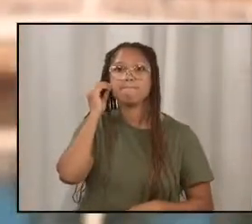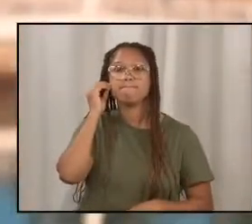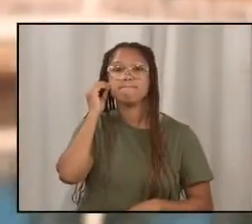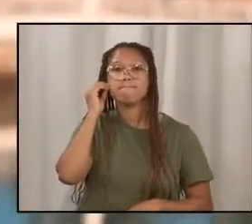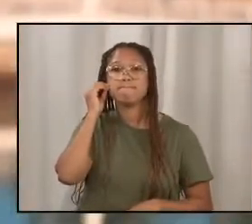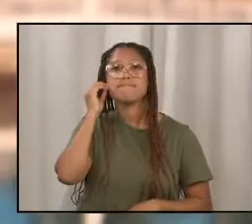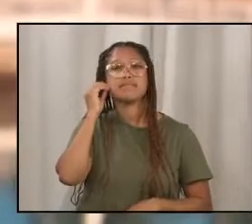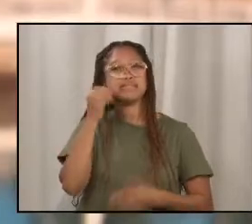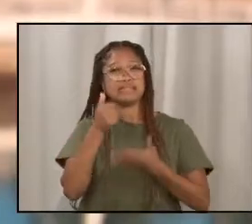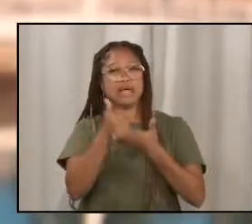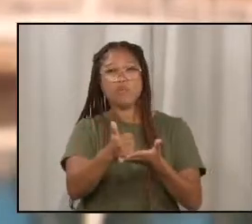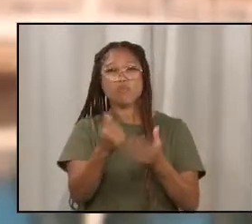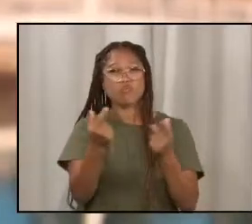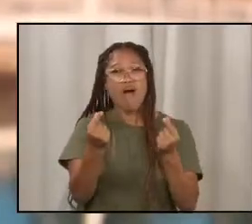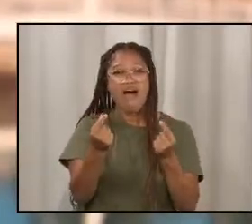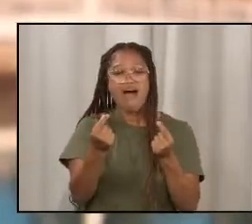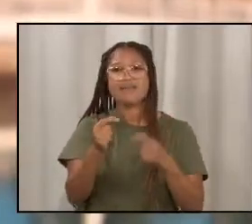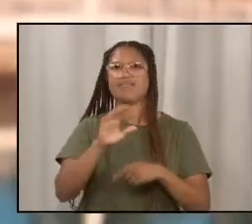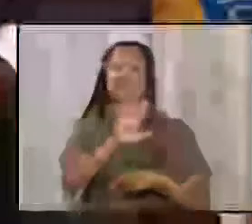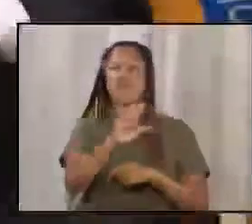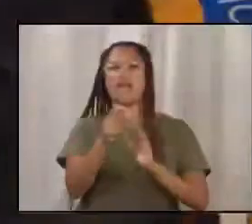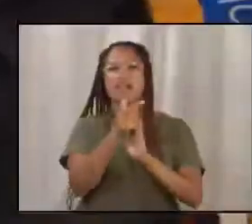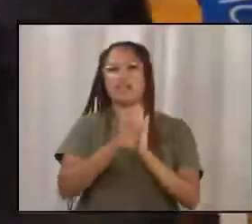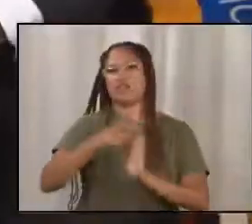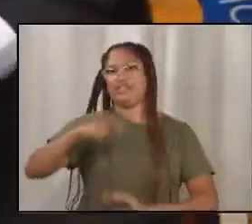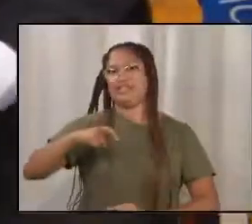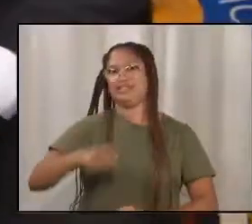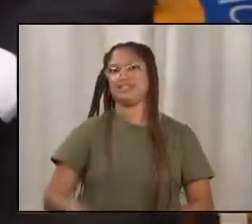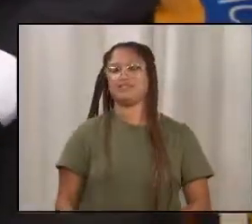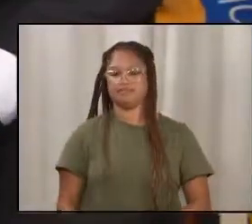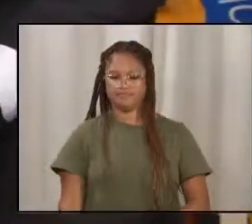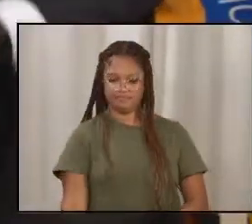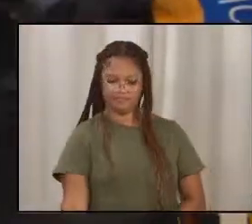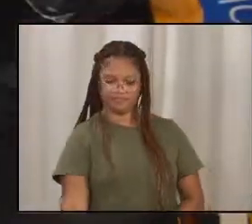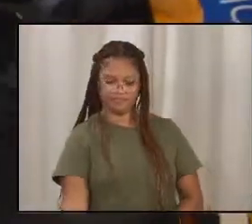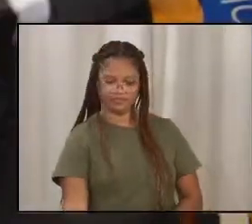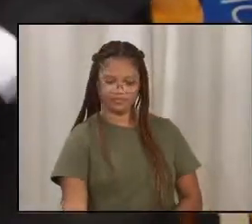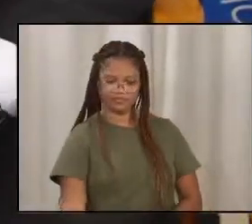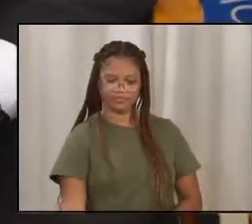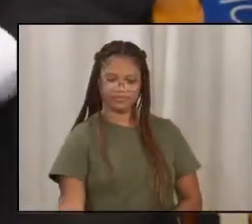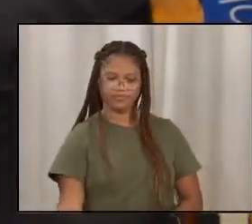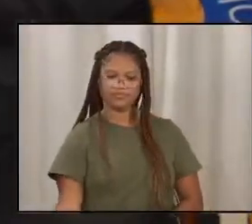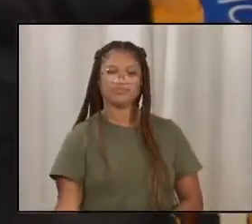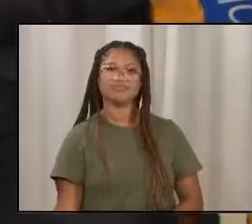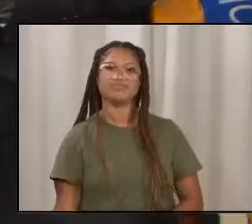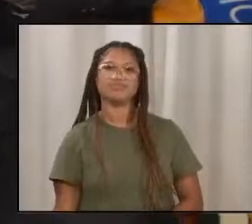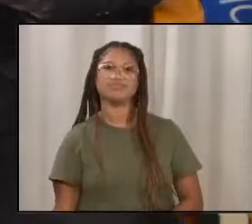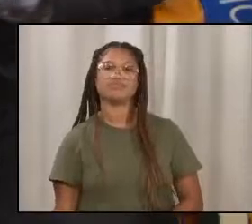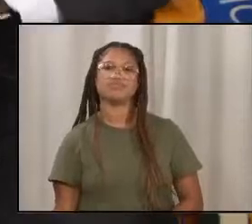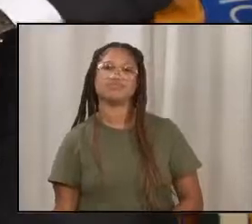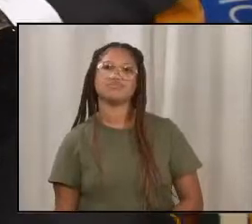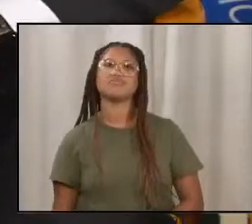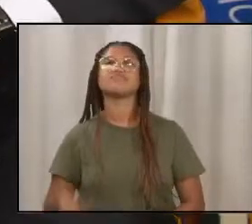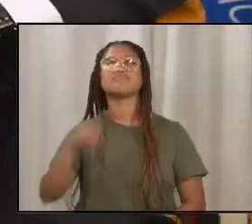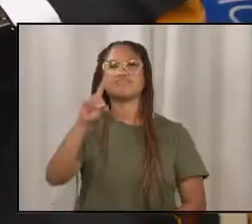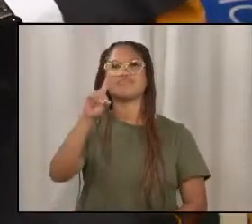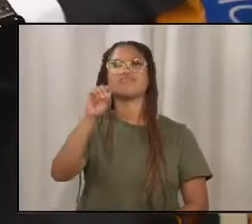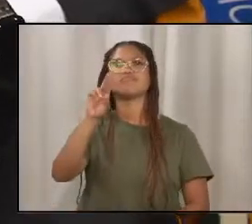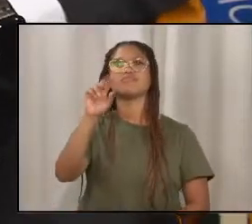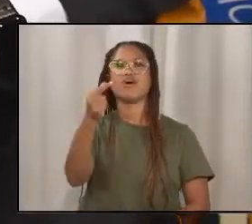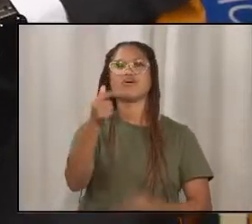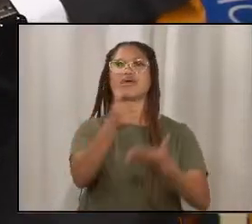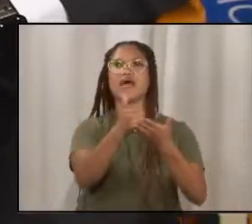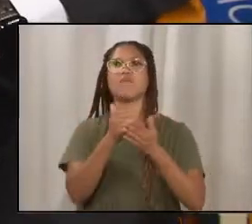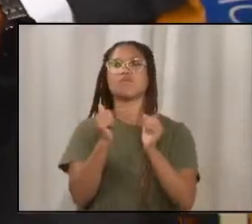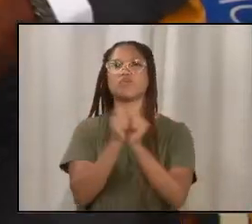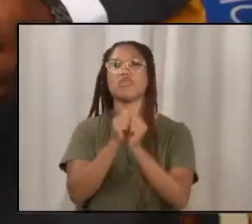their outstanding criminal legal needs. That's great. We had Doug Halbert here talking about our city prosecutor talking with us about the